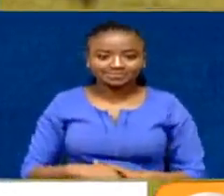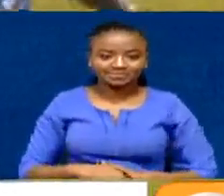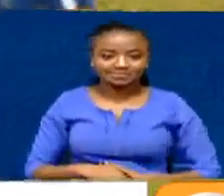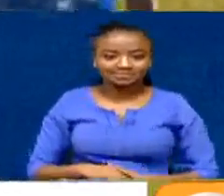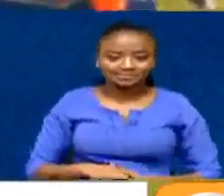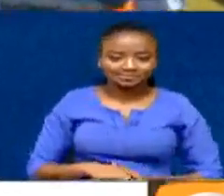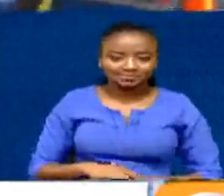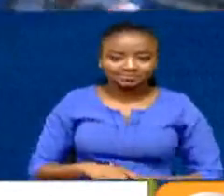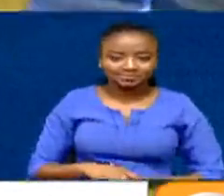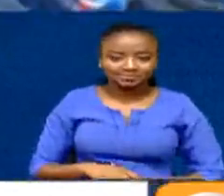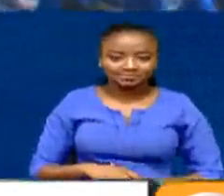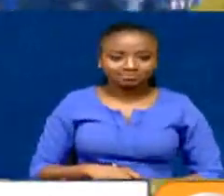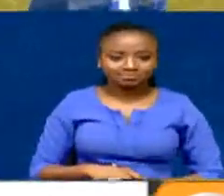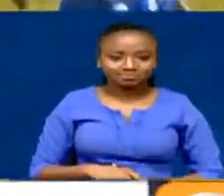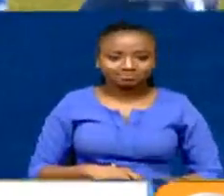the 1-1 draw.